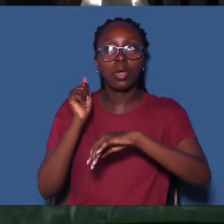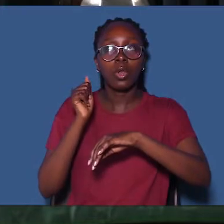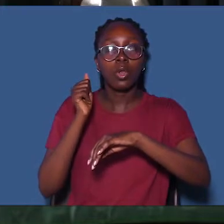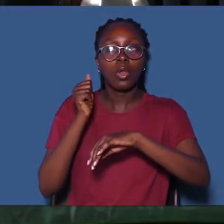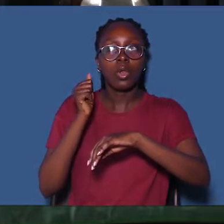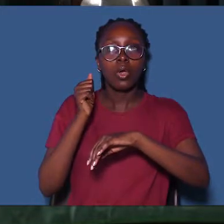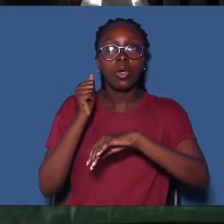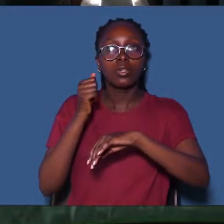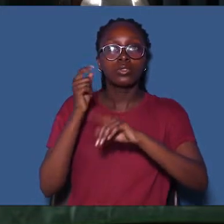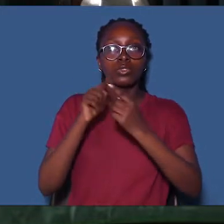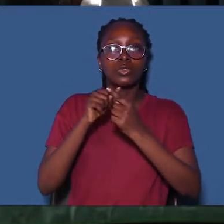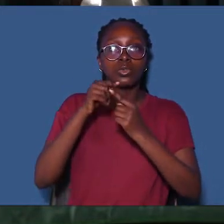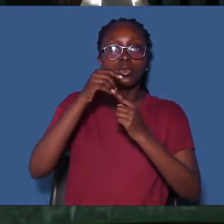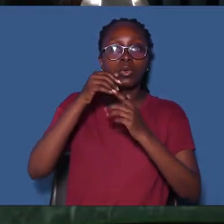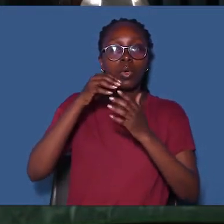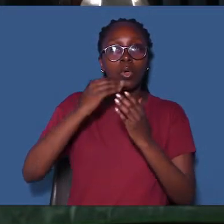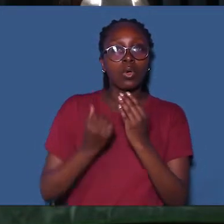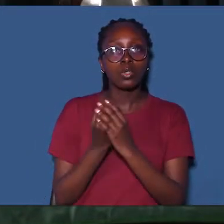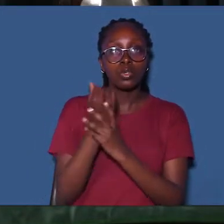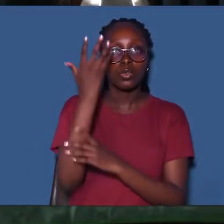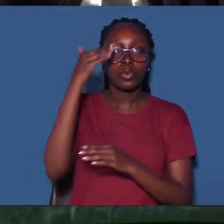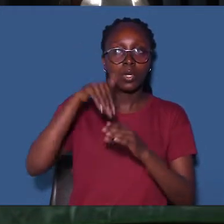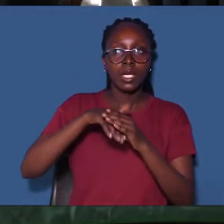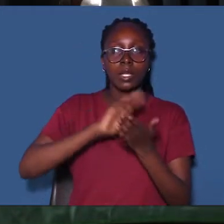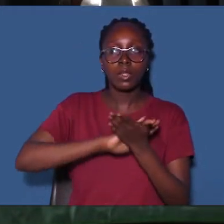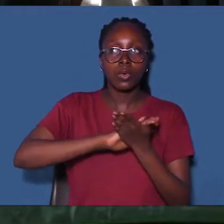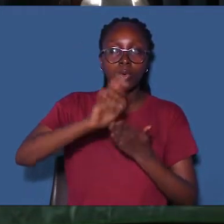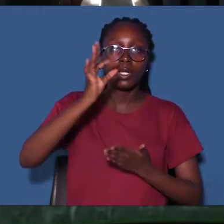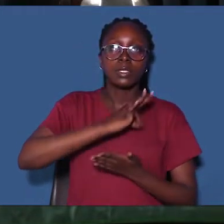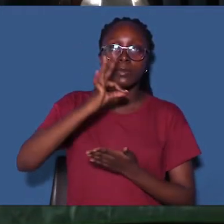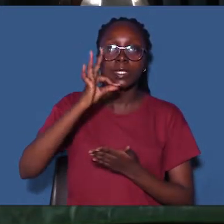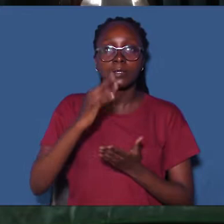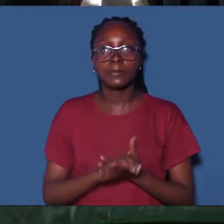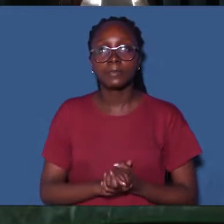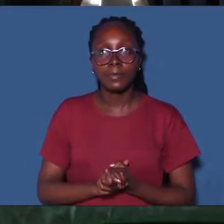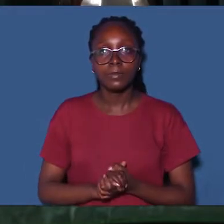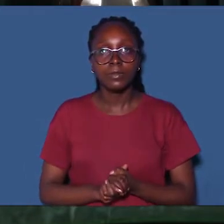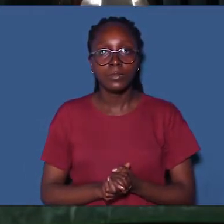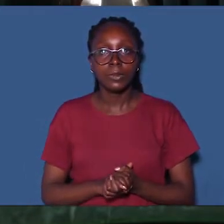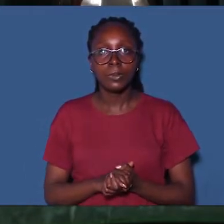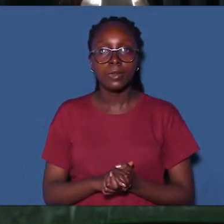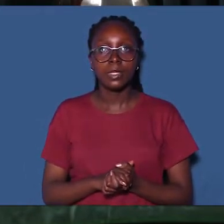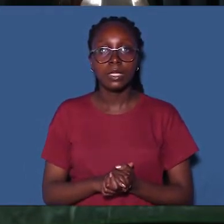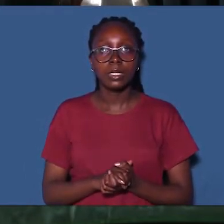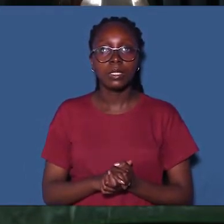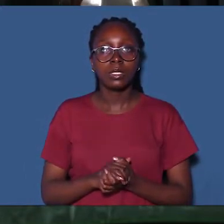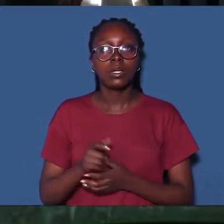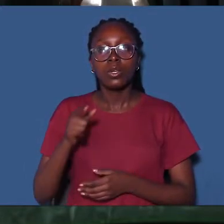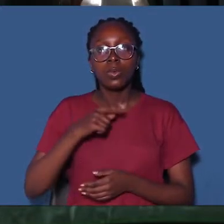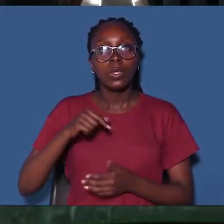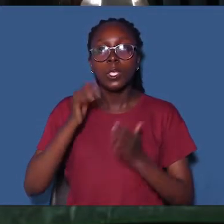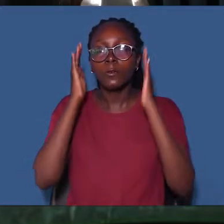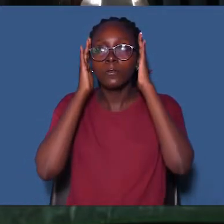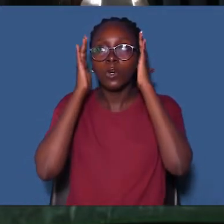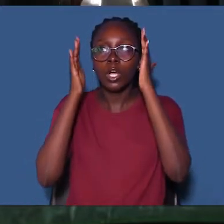grow in the Holy Spirit. So we will be considering our call in that regard.